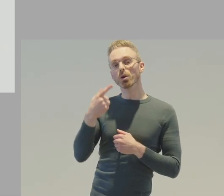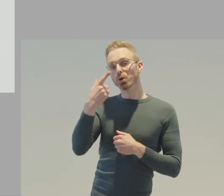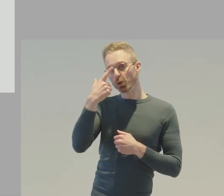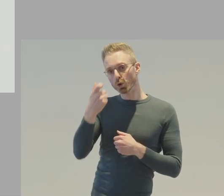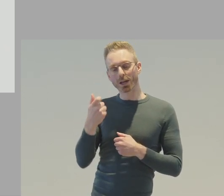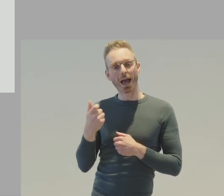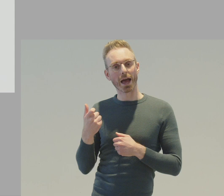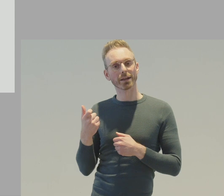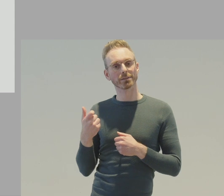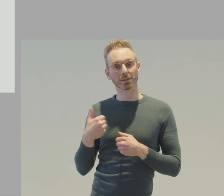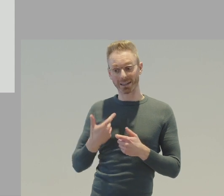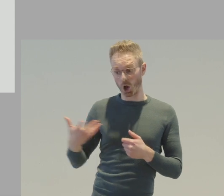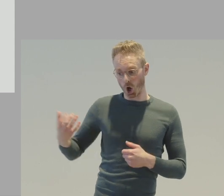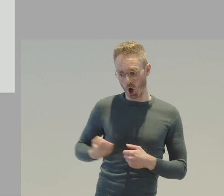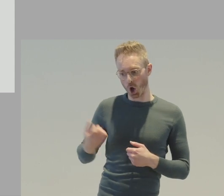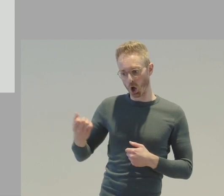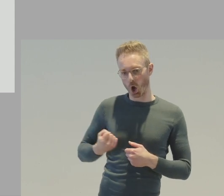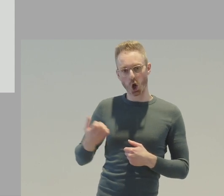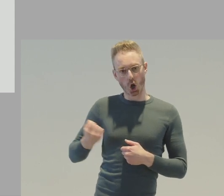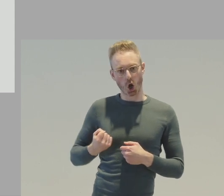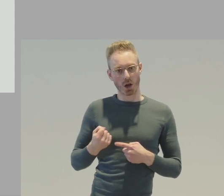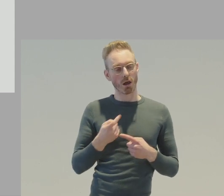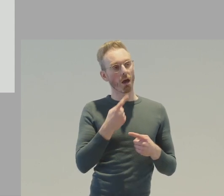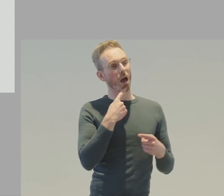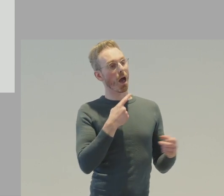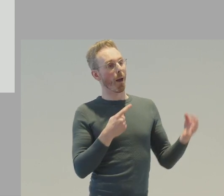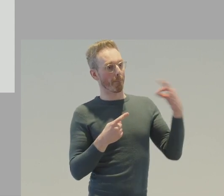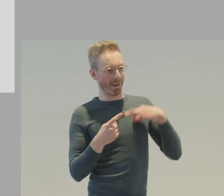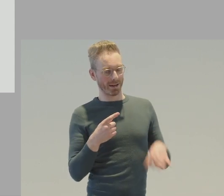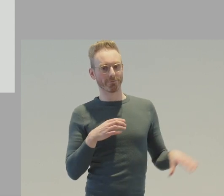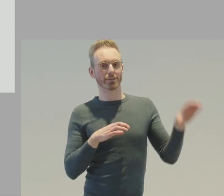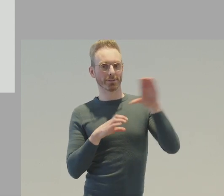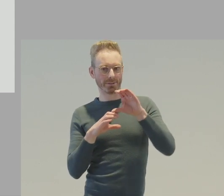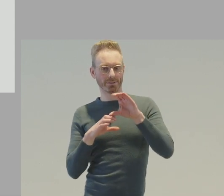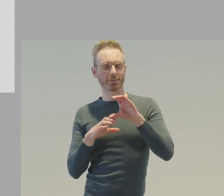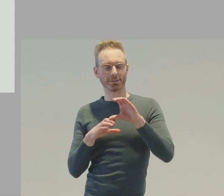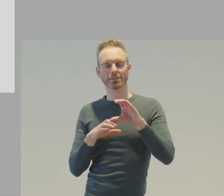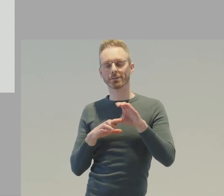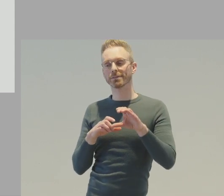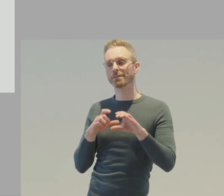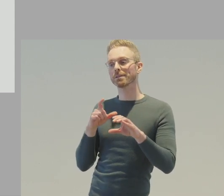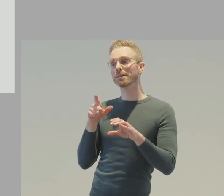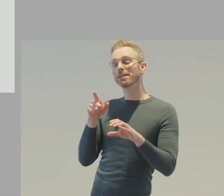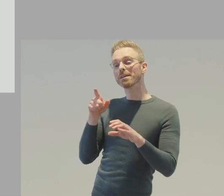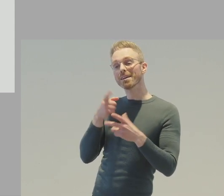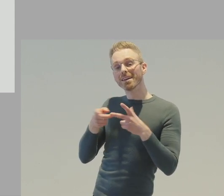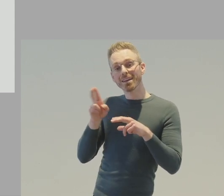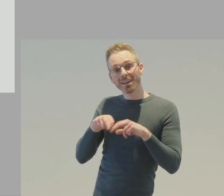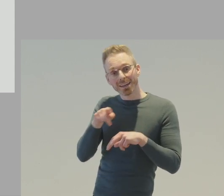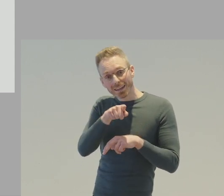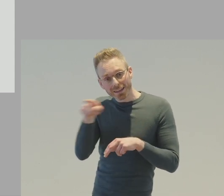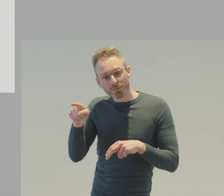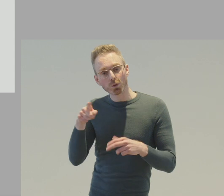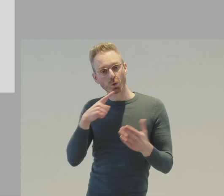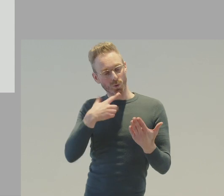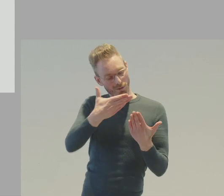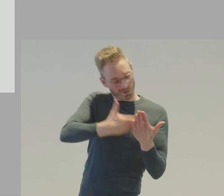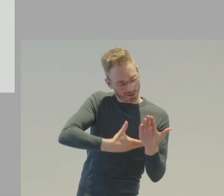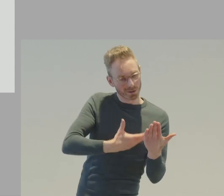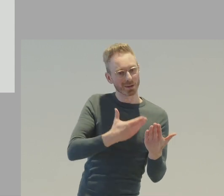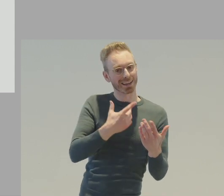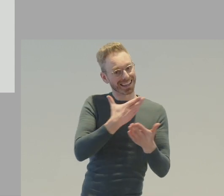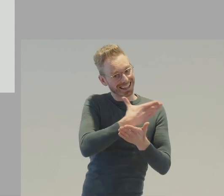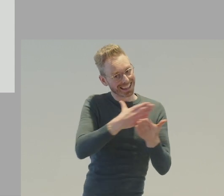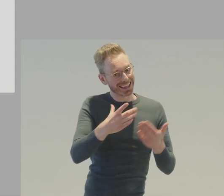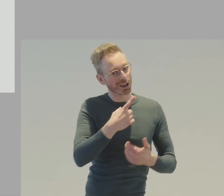There is more flexibility if you make it really clear that you only do this job because you're supported to do the job.